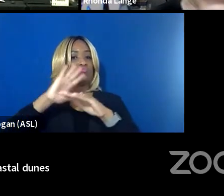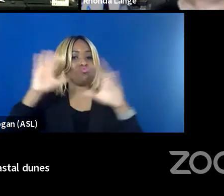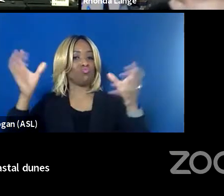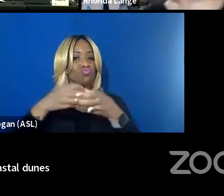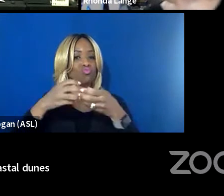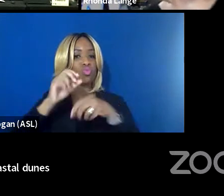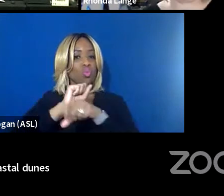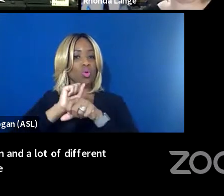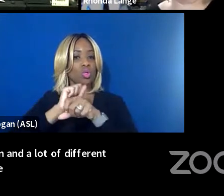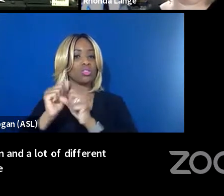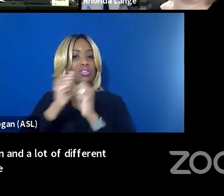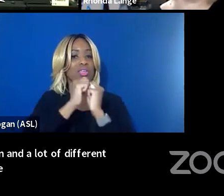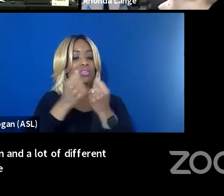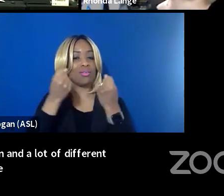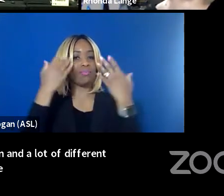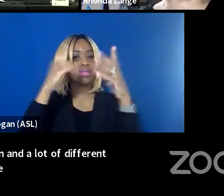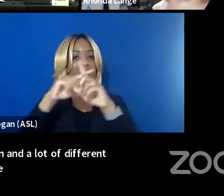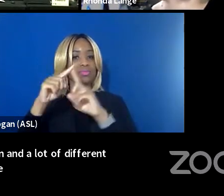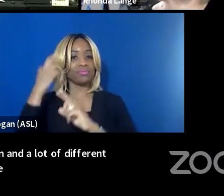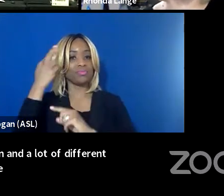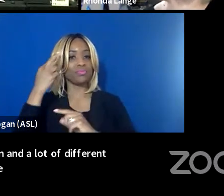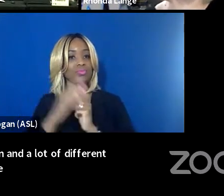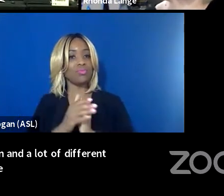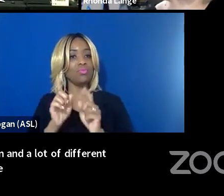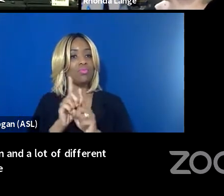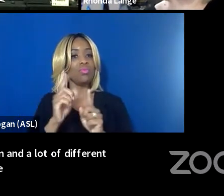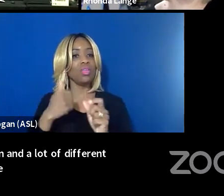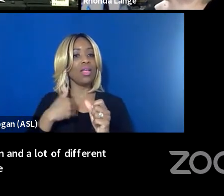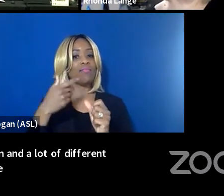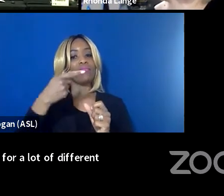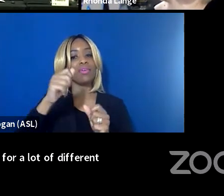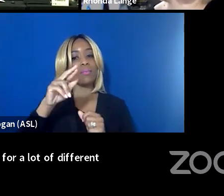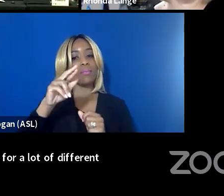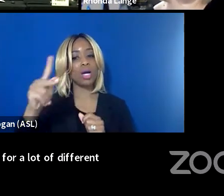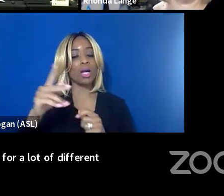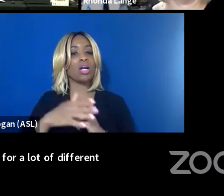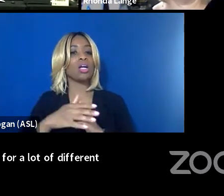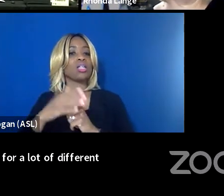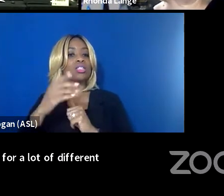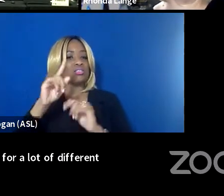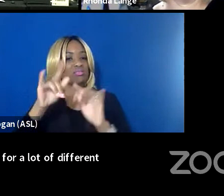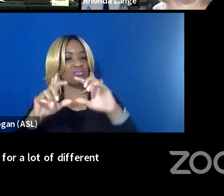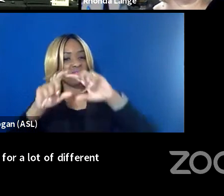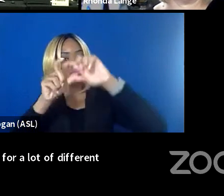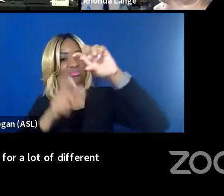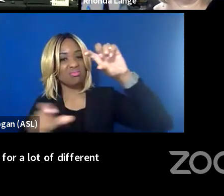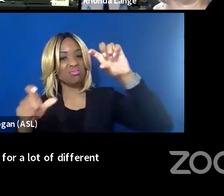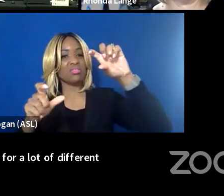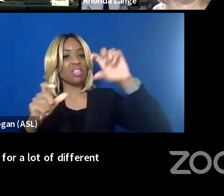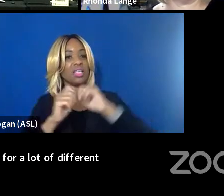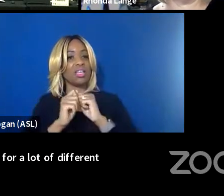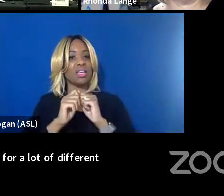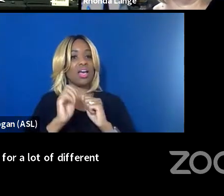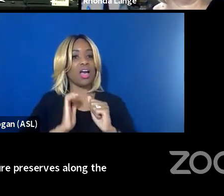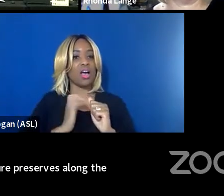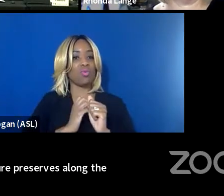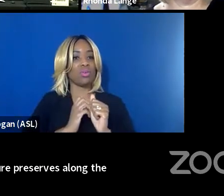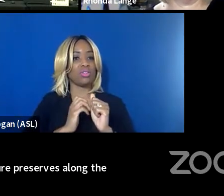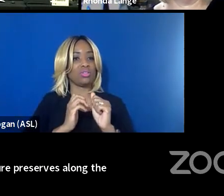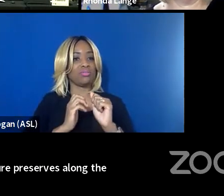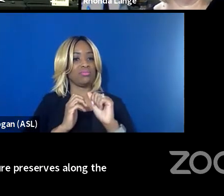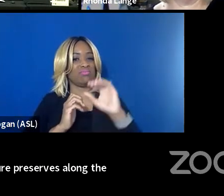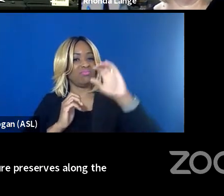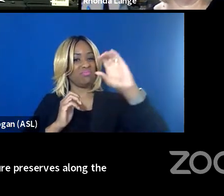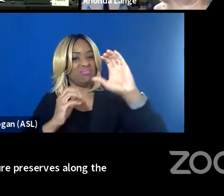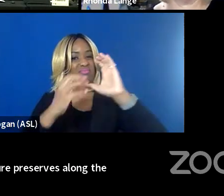for a lot of different reasons. We also have many parks and nature preserves along the Lake Michigan shoreline in our little section of